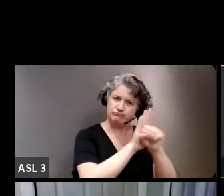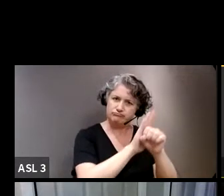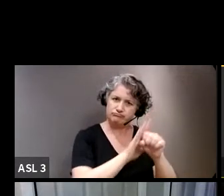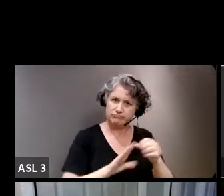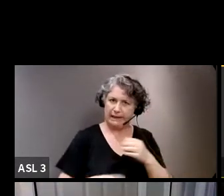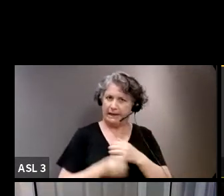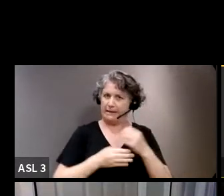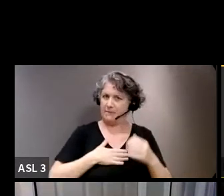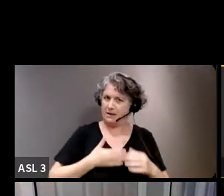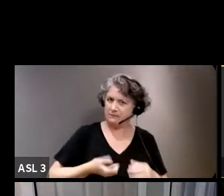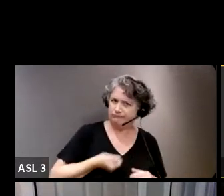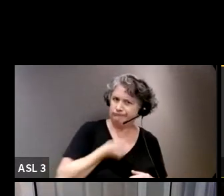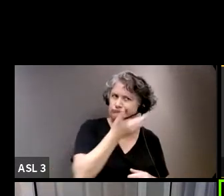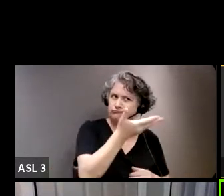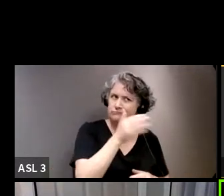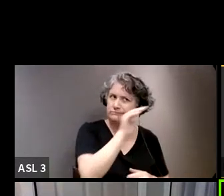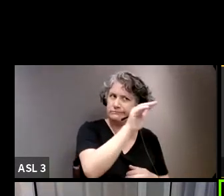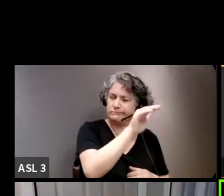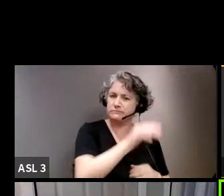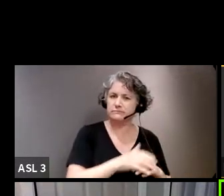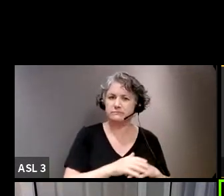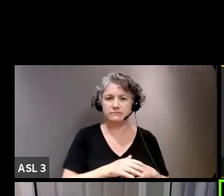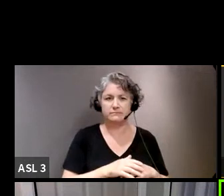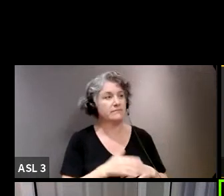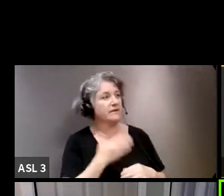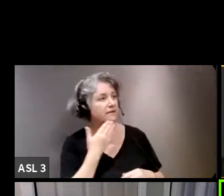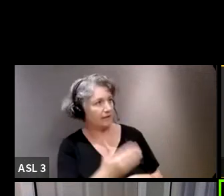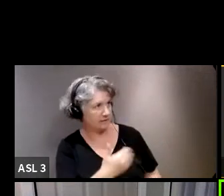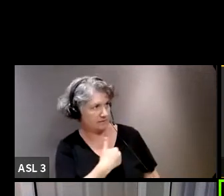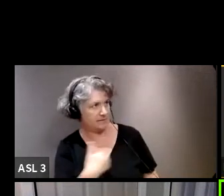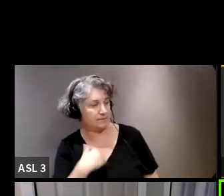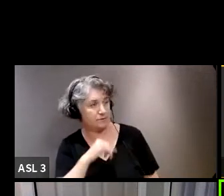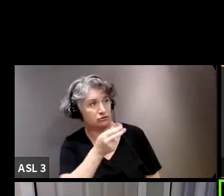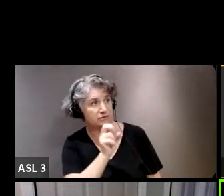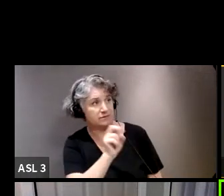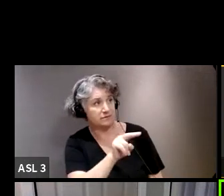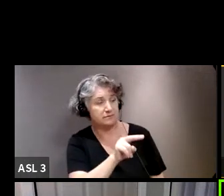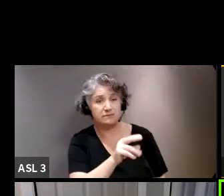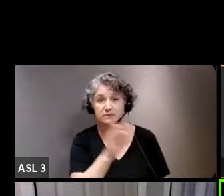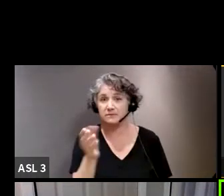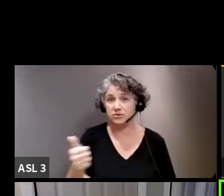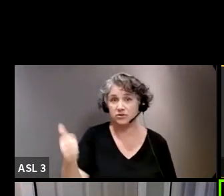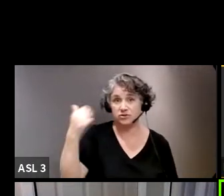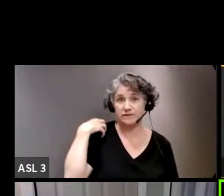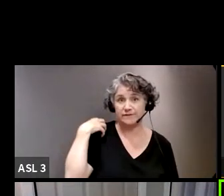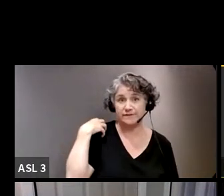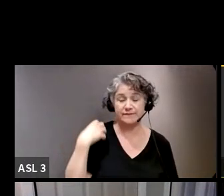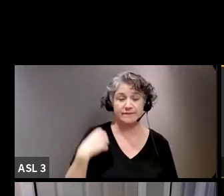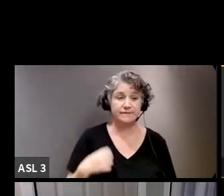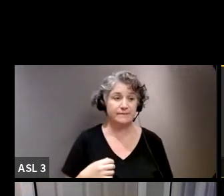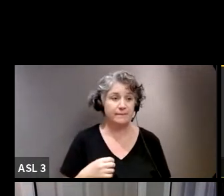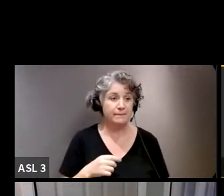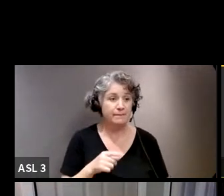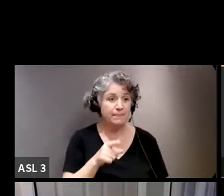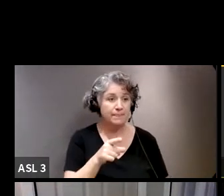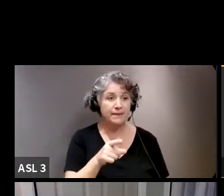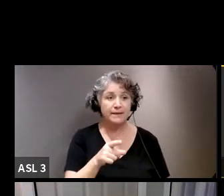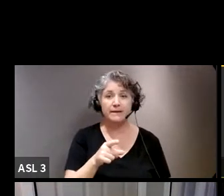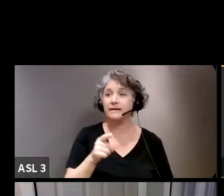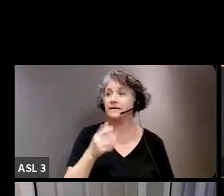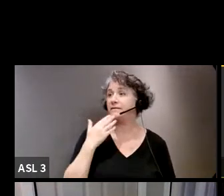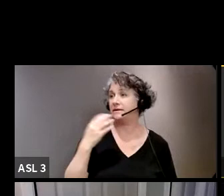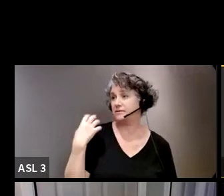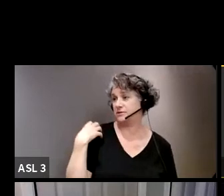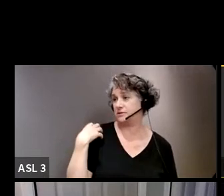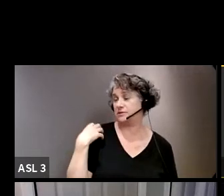that thank you very much member johnson uh chief i'll join uh thank you chair i'll